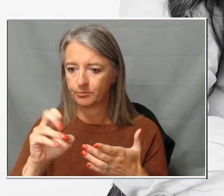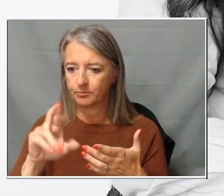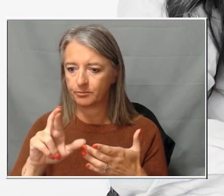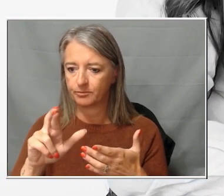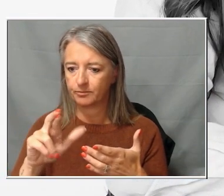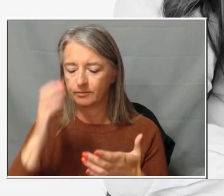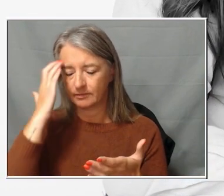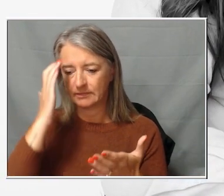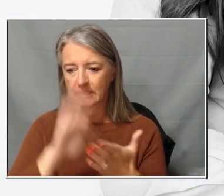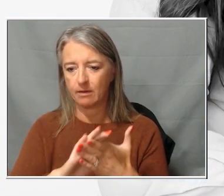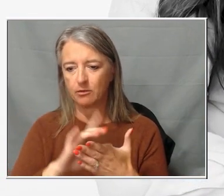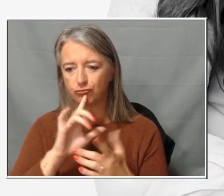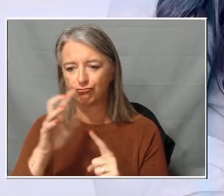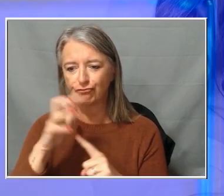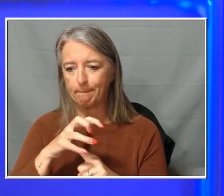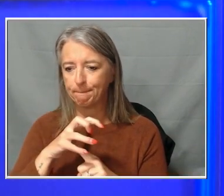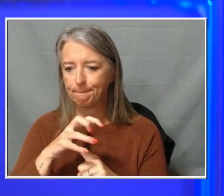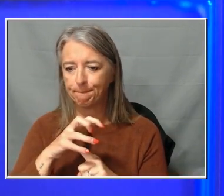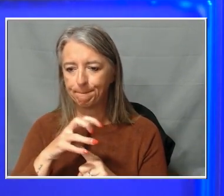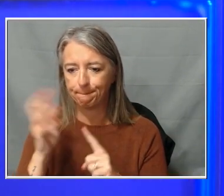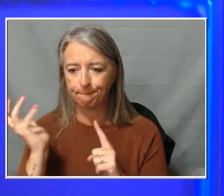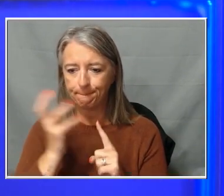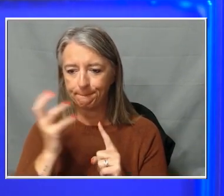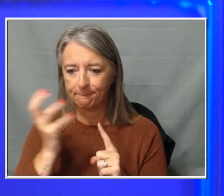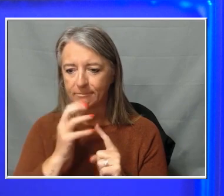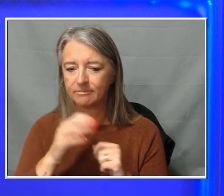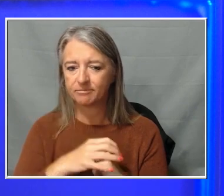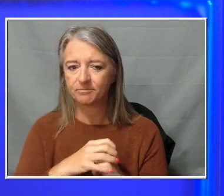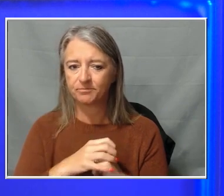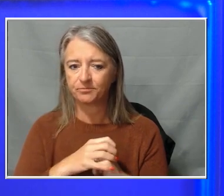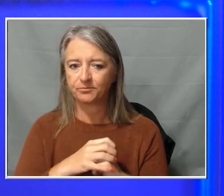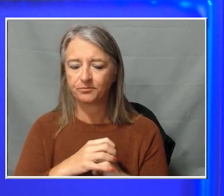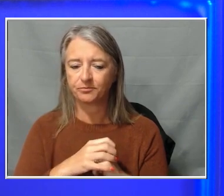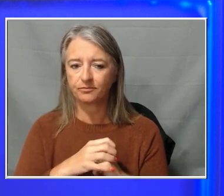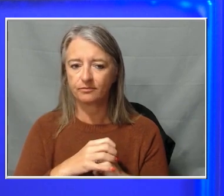he was a champ. I know that